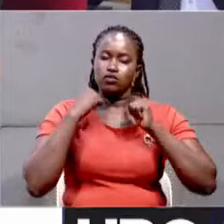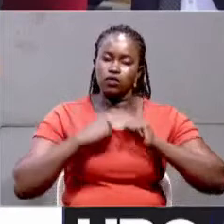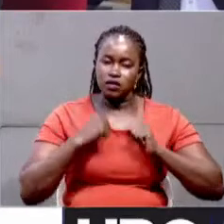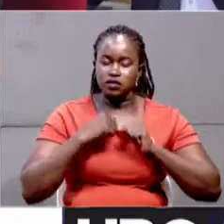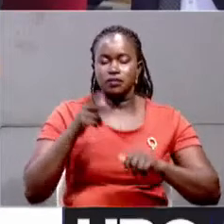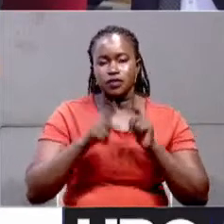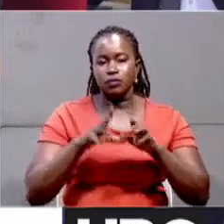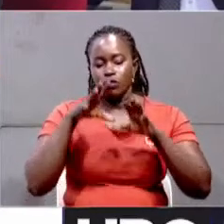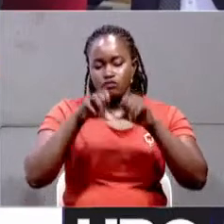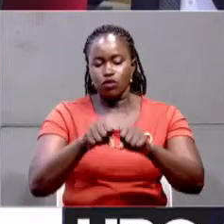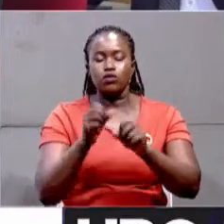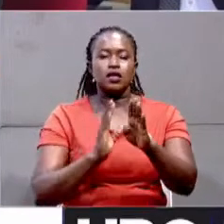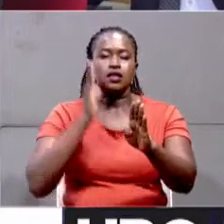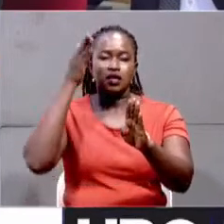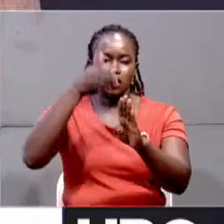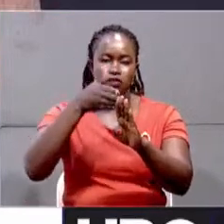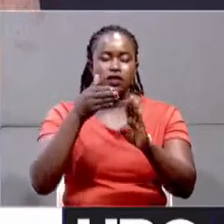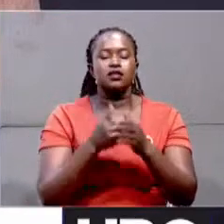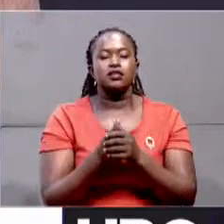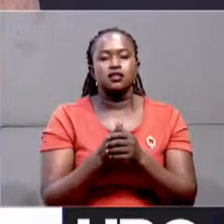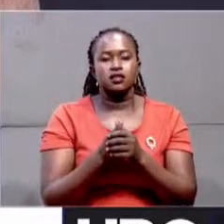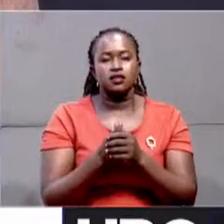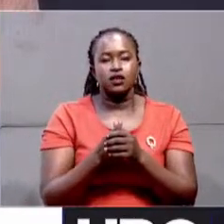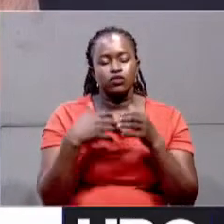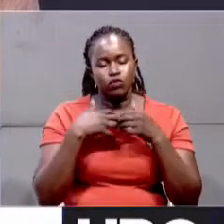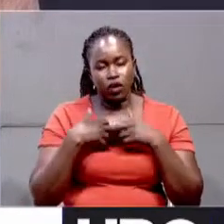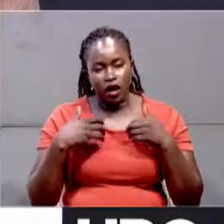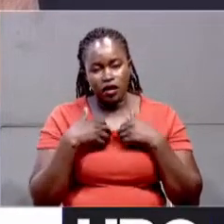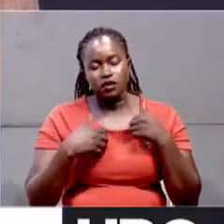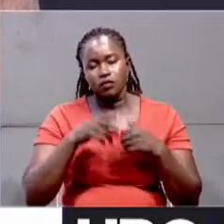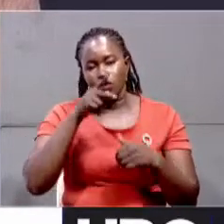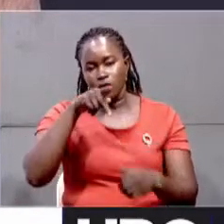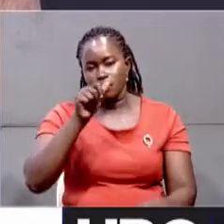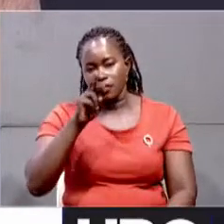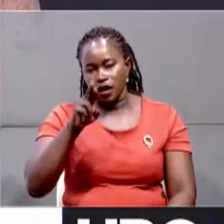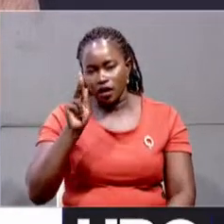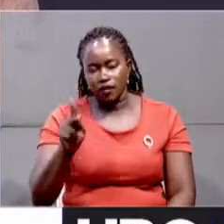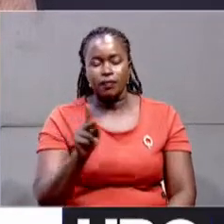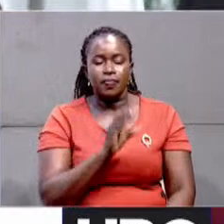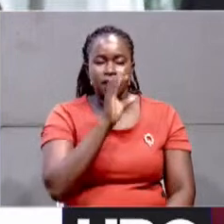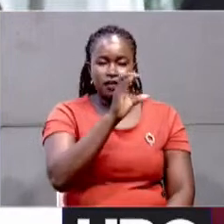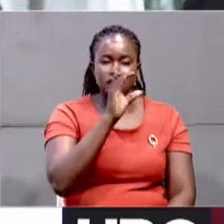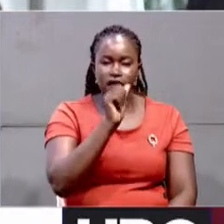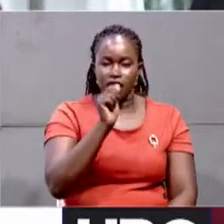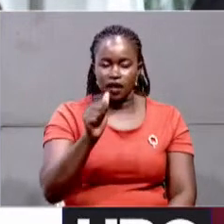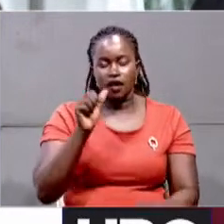booked directly to the game parks. The CAA should work with the private